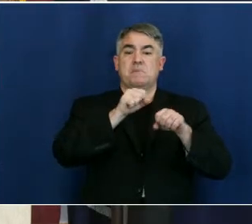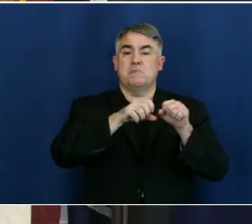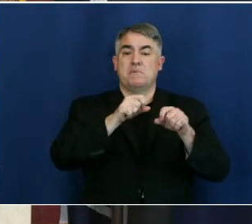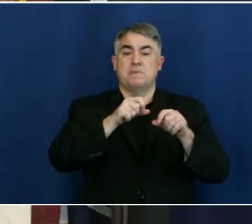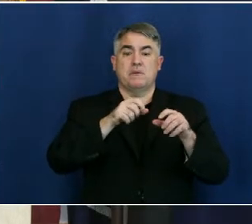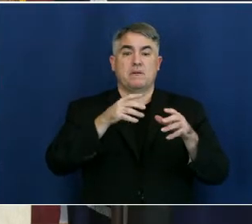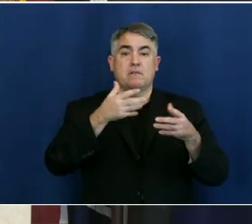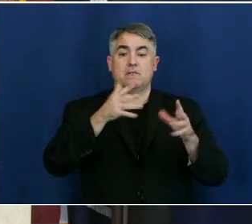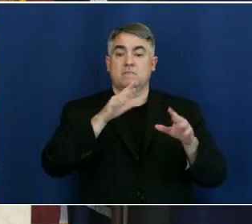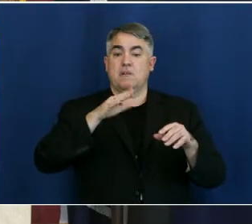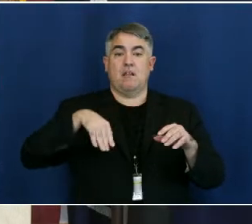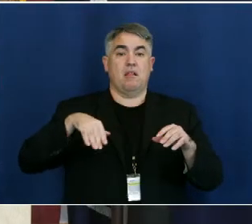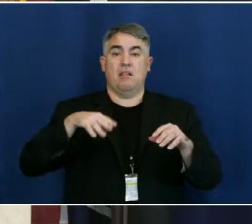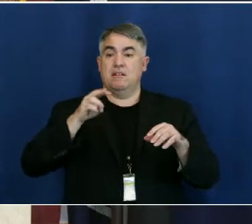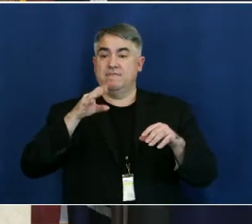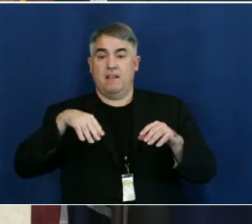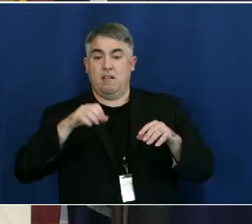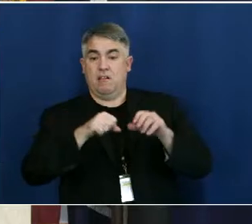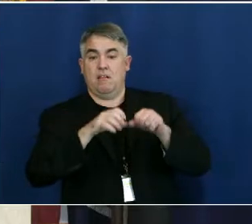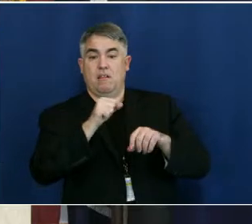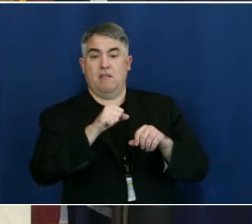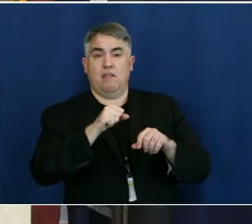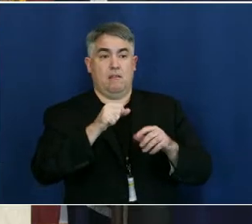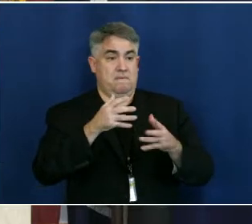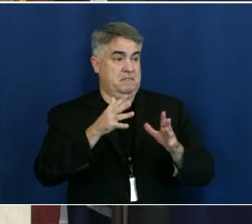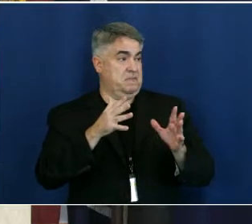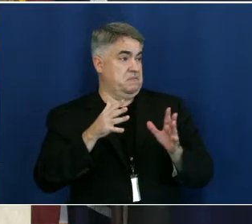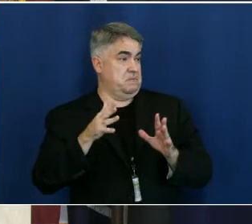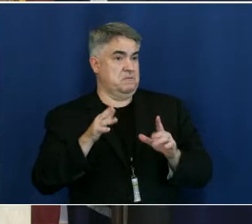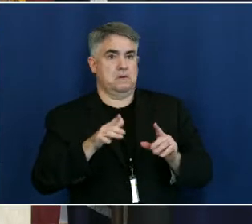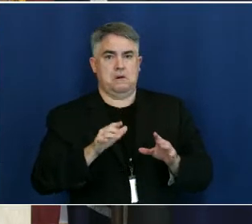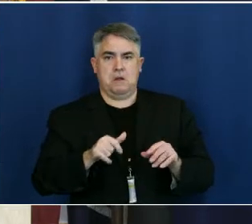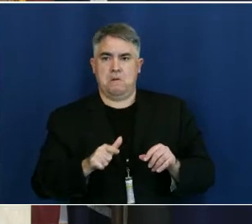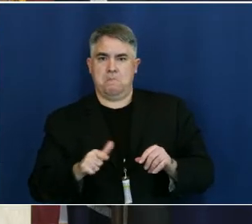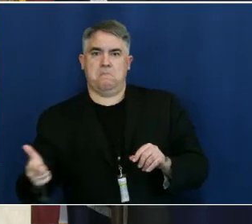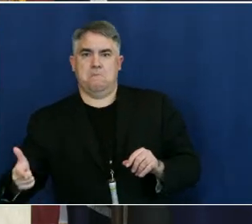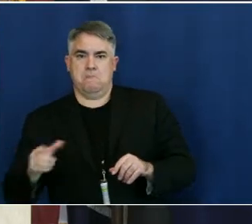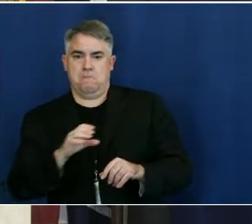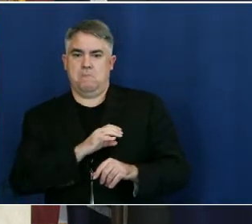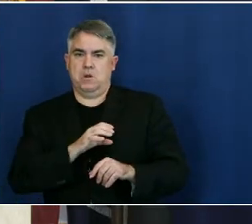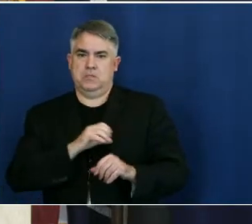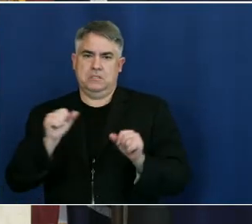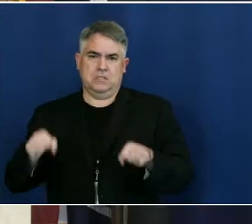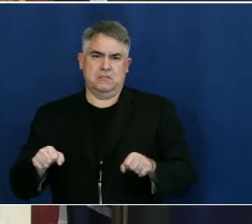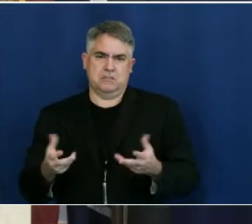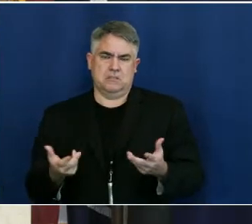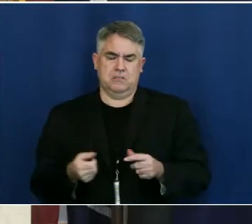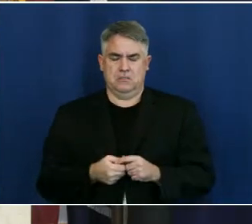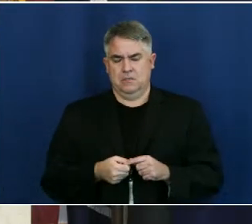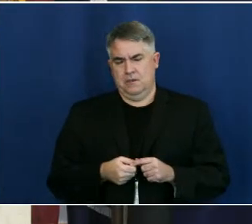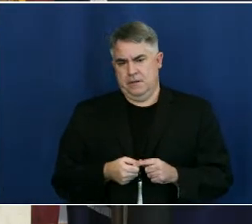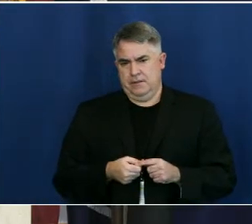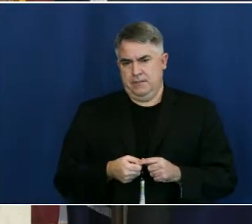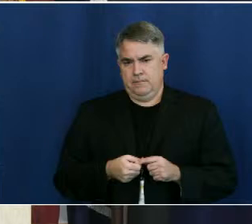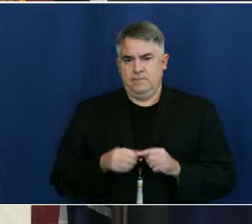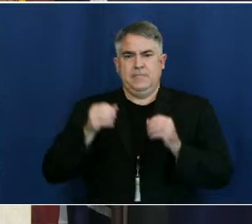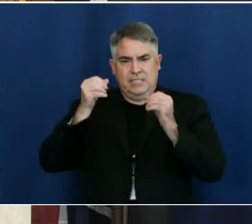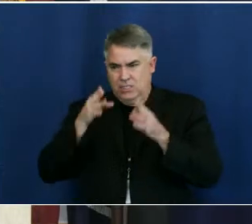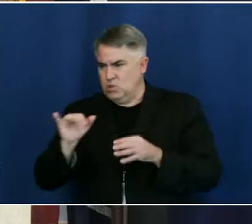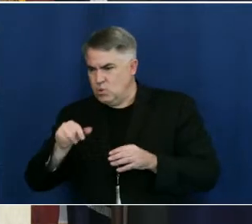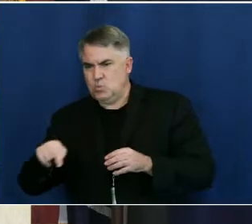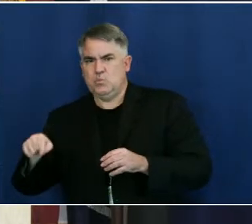next tier of workers. But we don't know when that will be. Got it. And as a quick follow-up, Supervisor